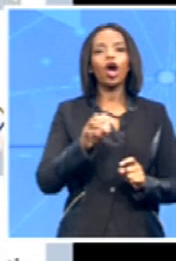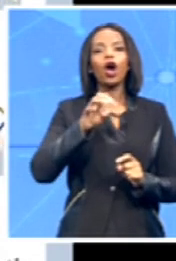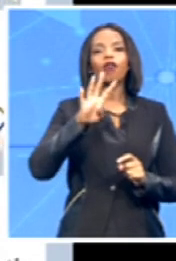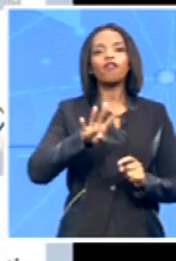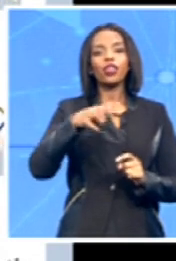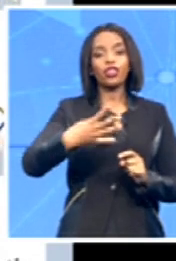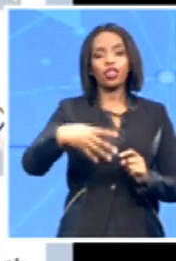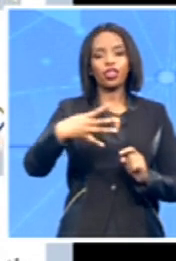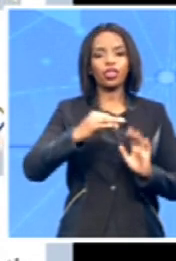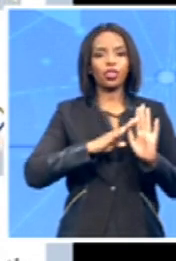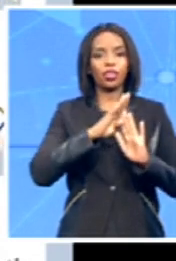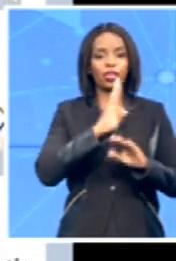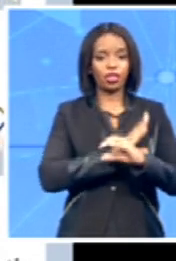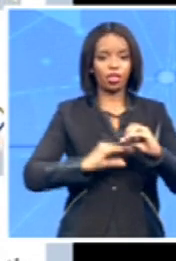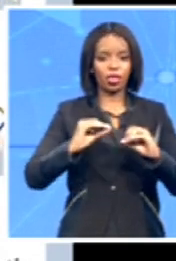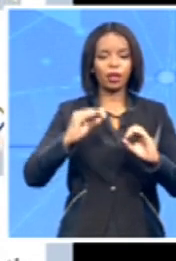get there. Metro